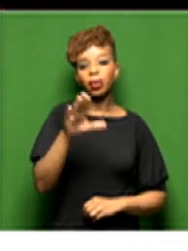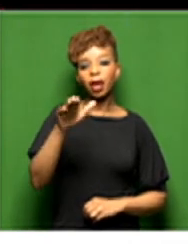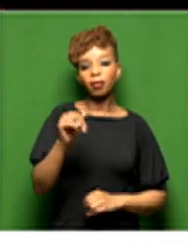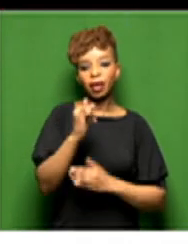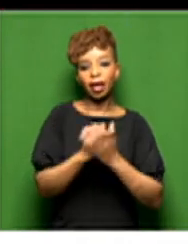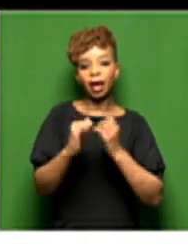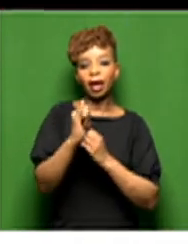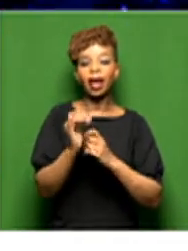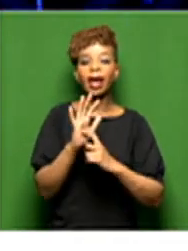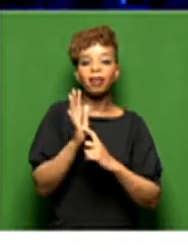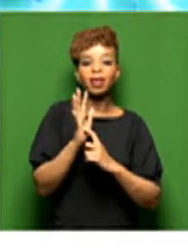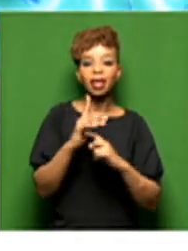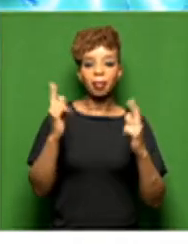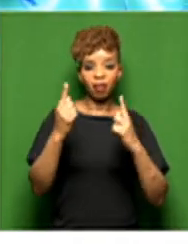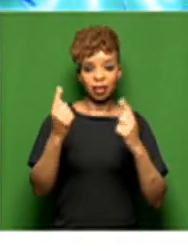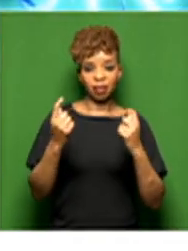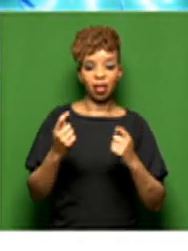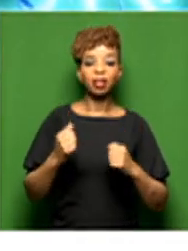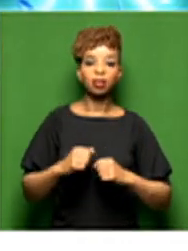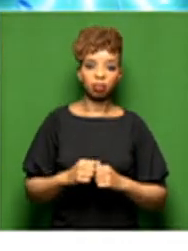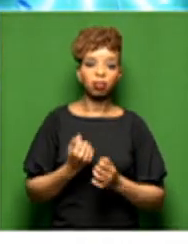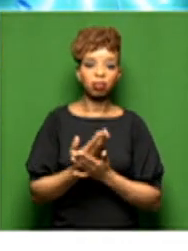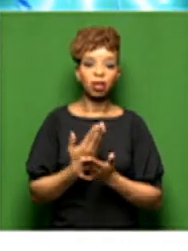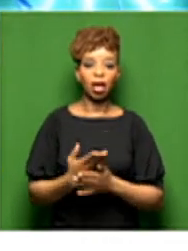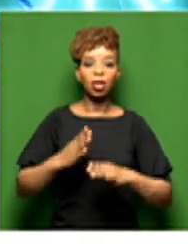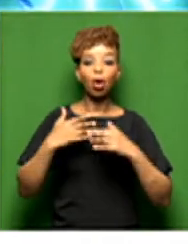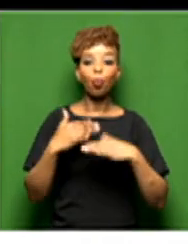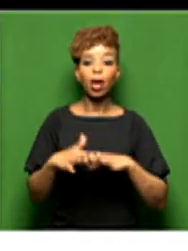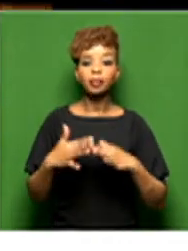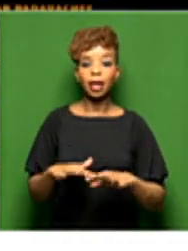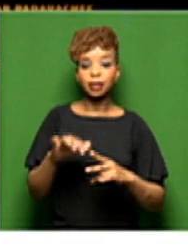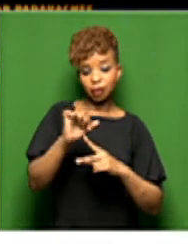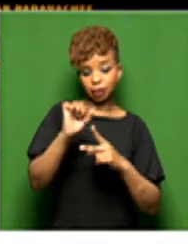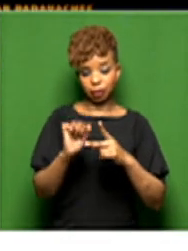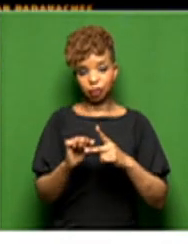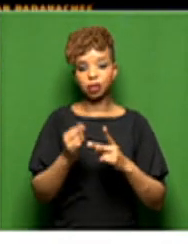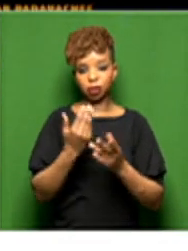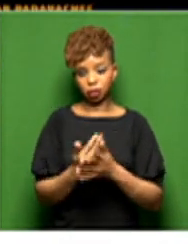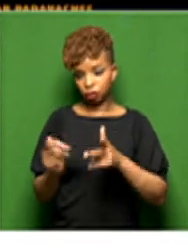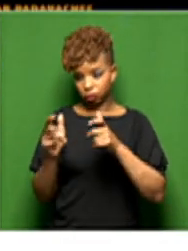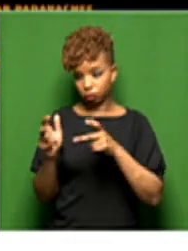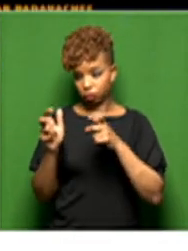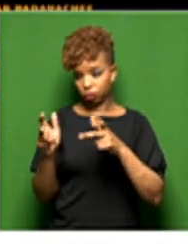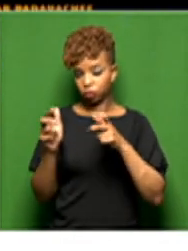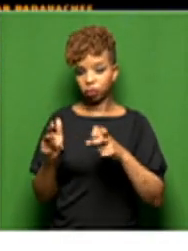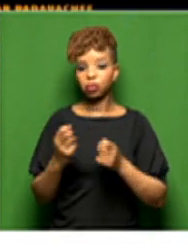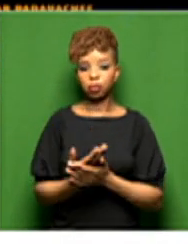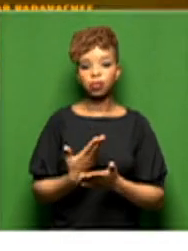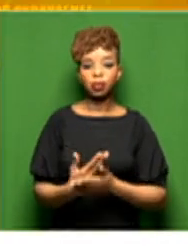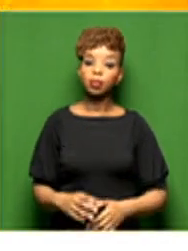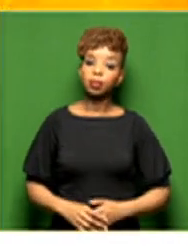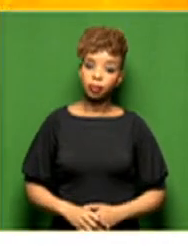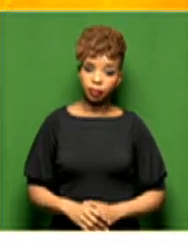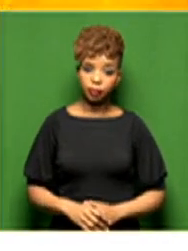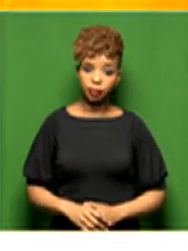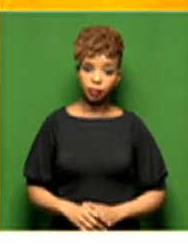So a lot of people can go onto their website and be able to log in and watch the movie at the film festival.